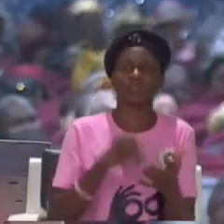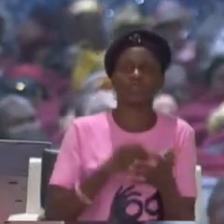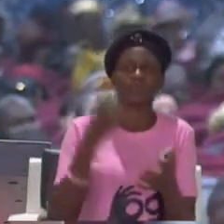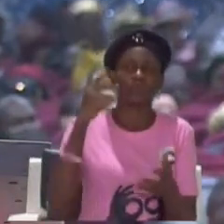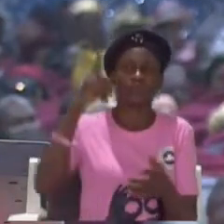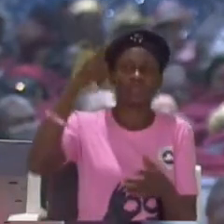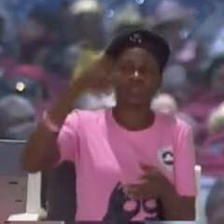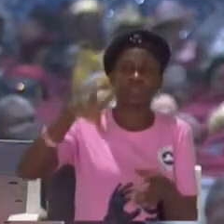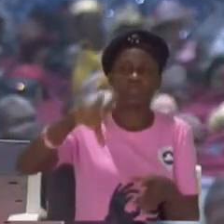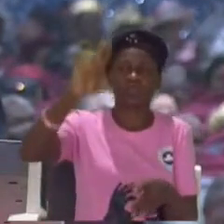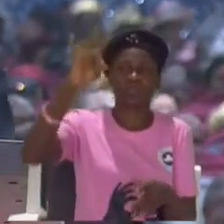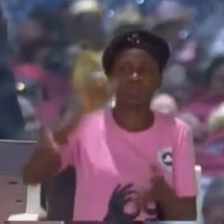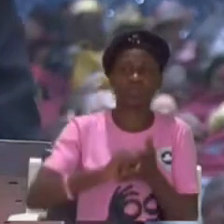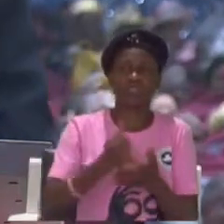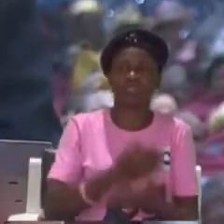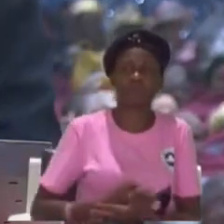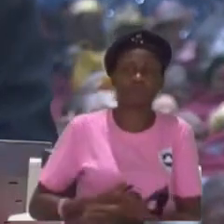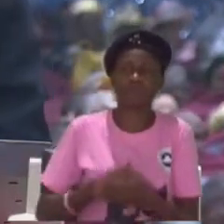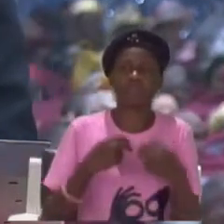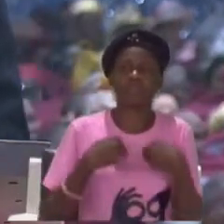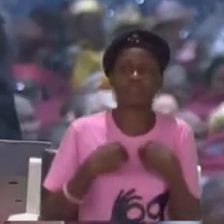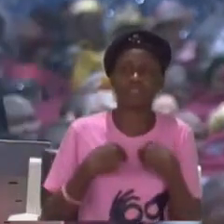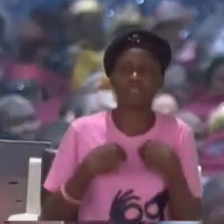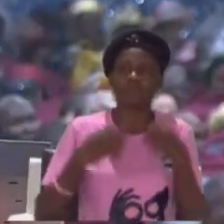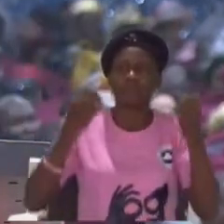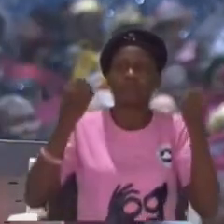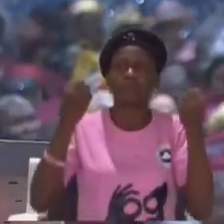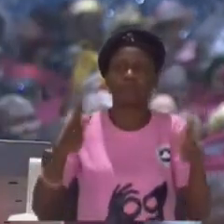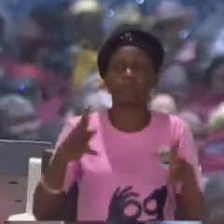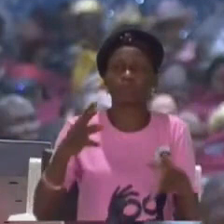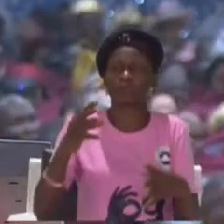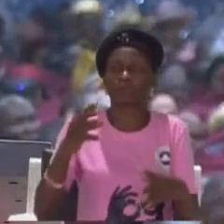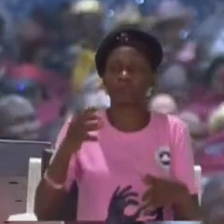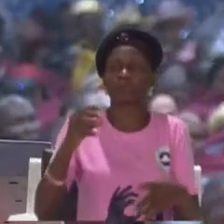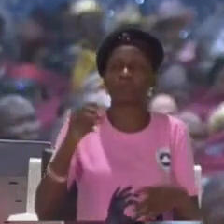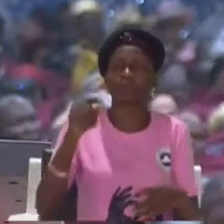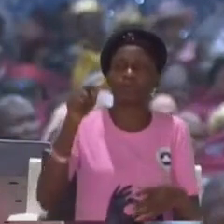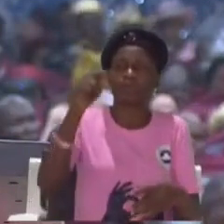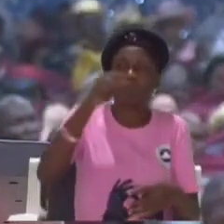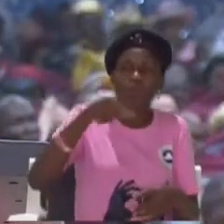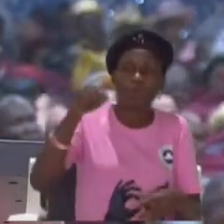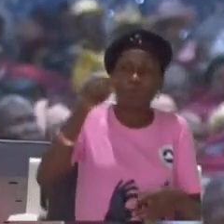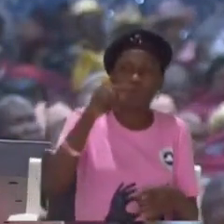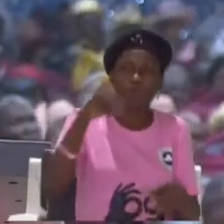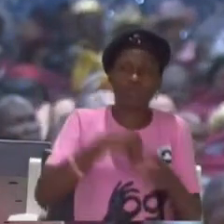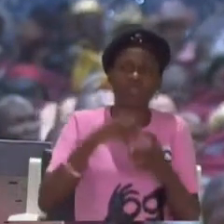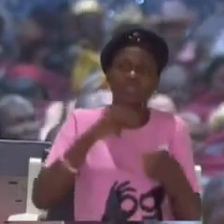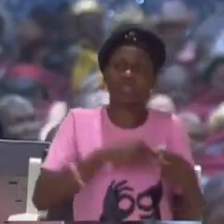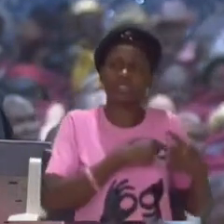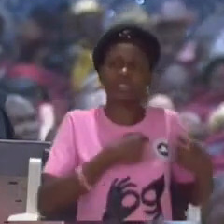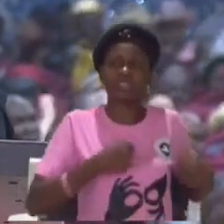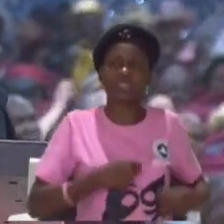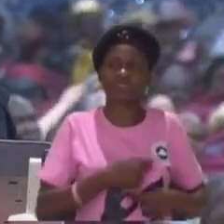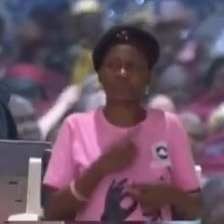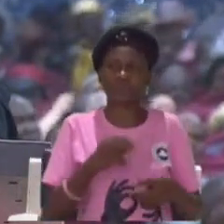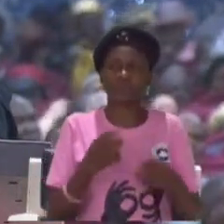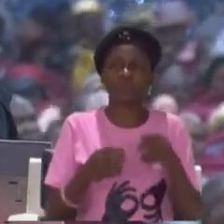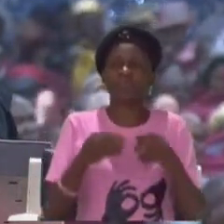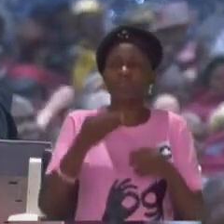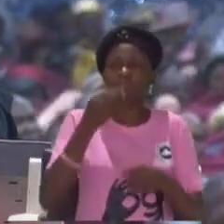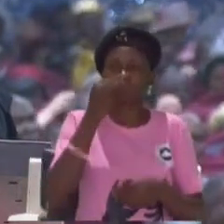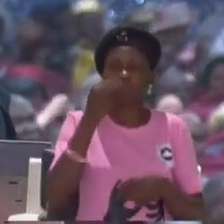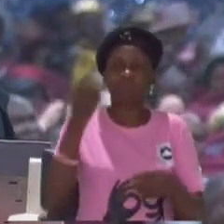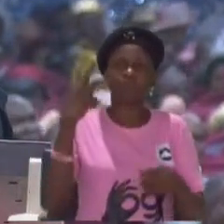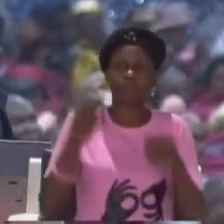later discovered that the baby had multiple holes in her heart. So feeding was a challenge. When she was